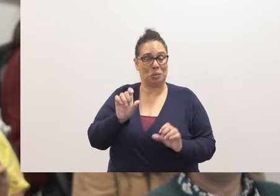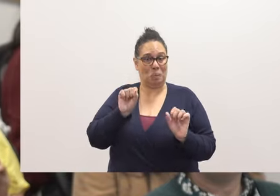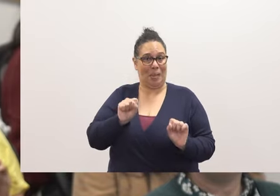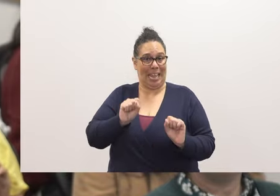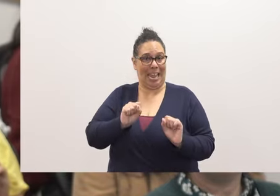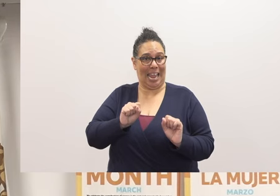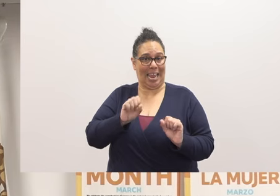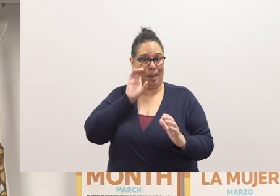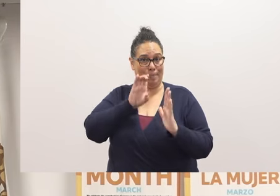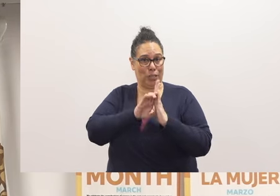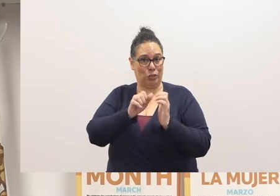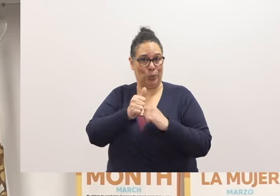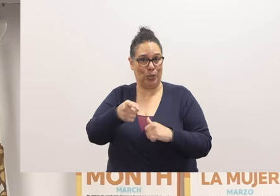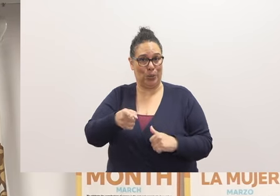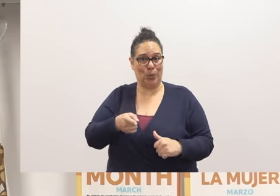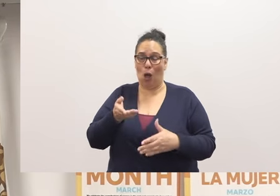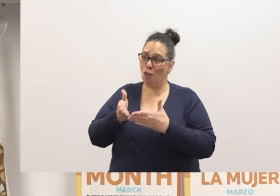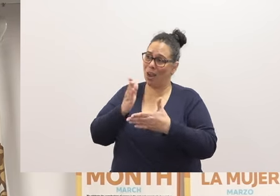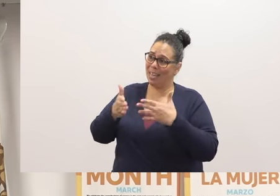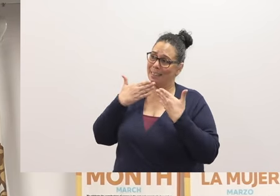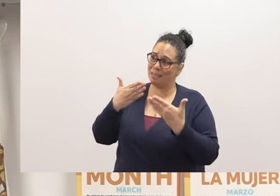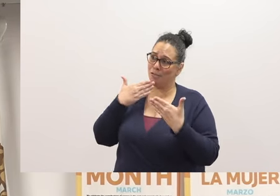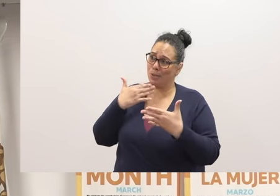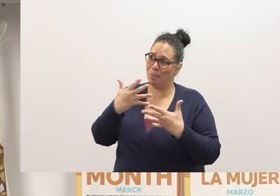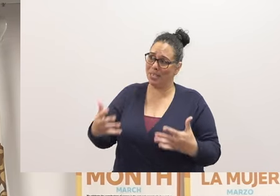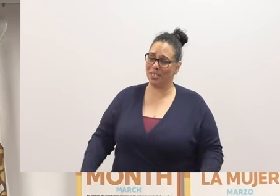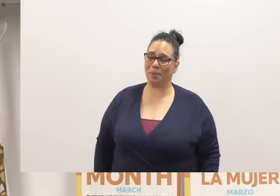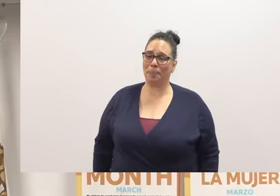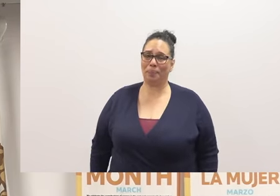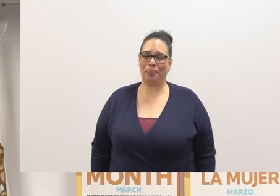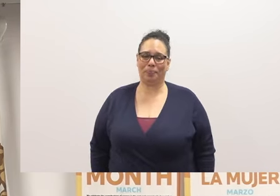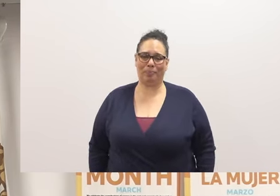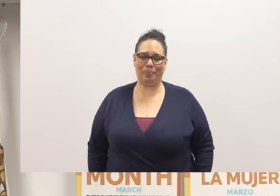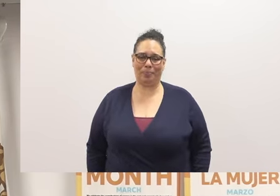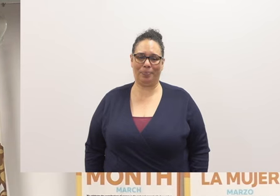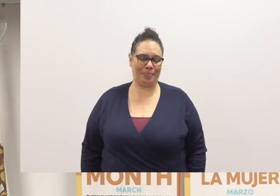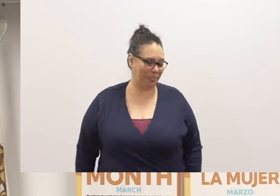get a picture with you. All right. Thank you so much. So we'll just take a quick break.